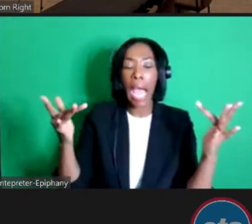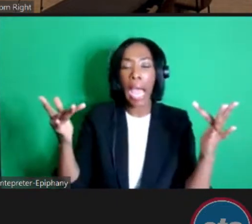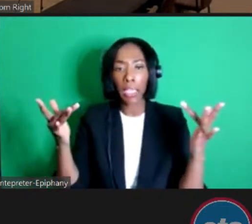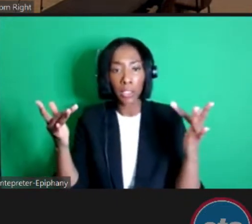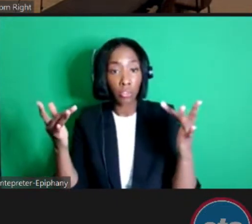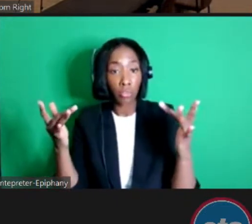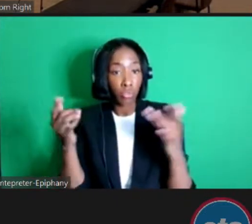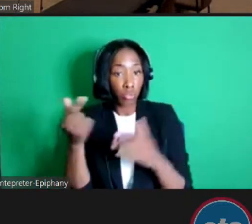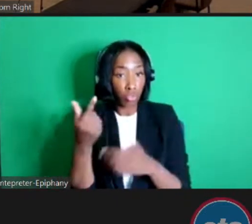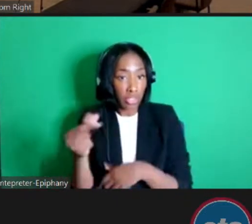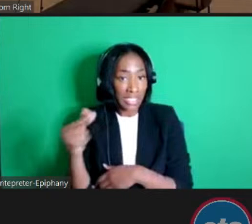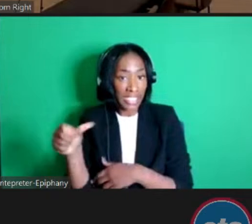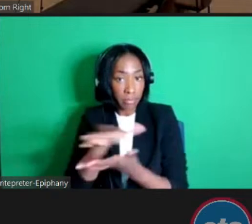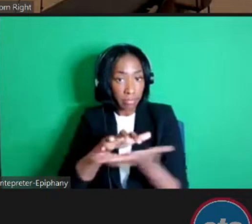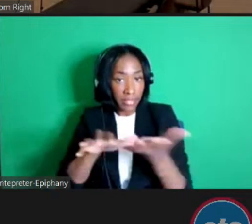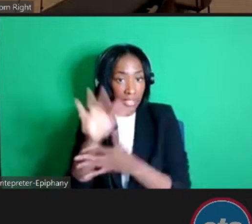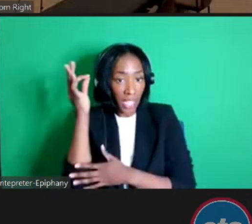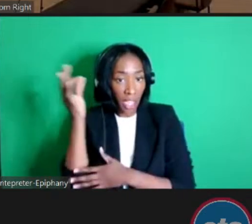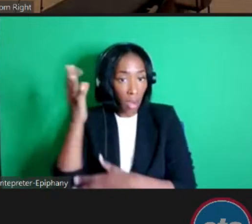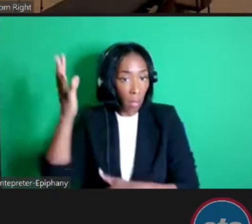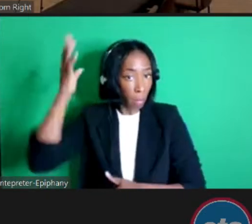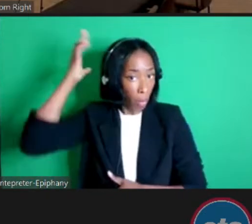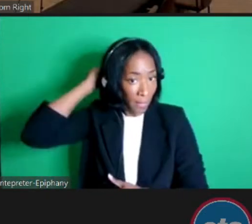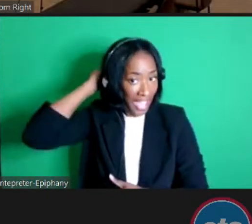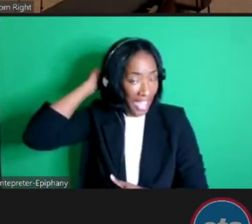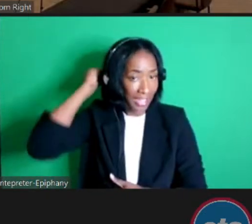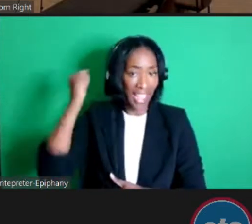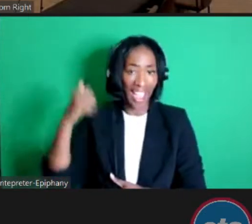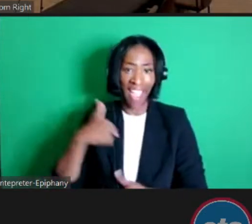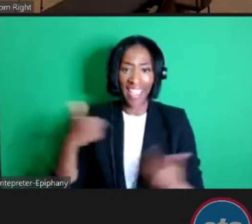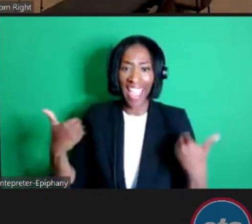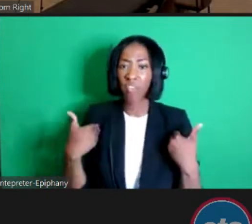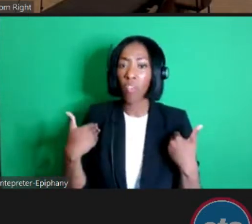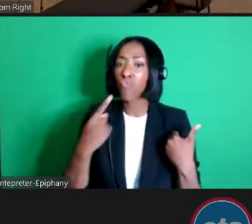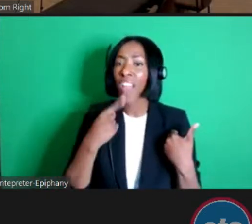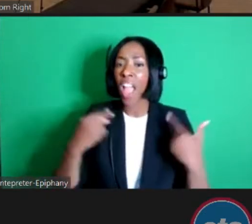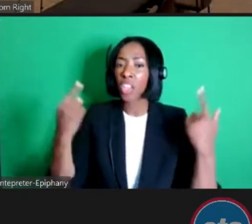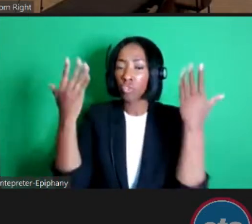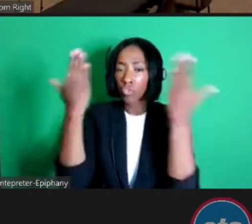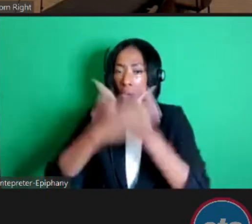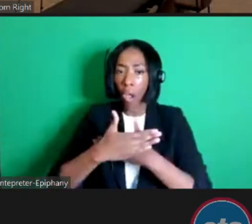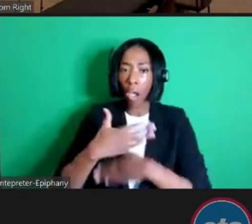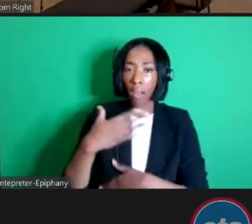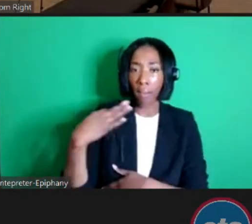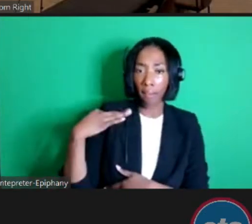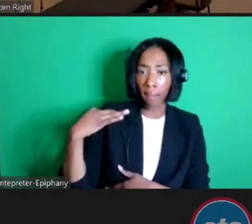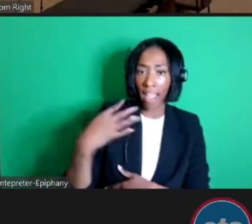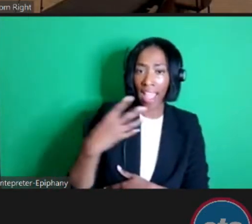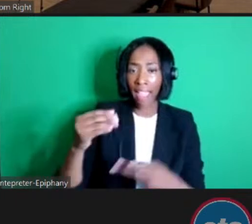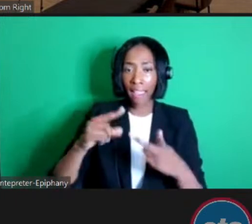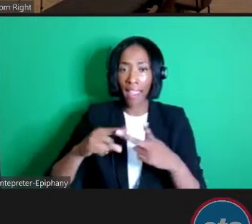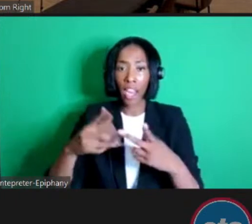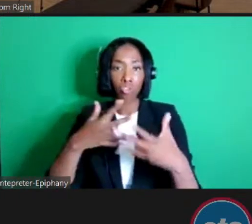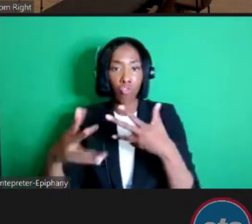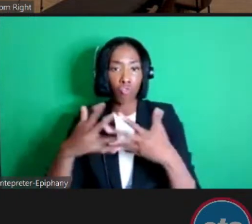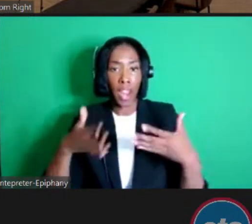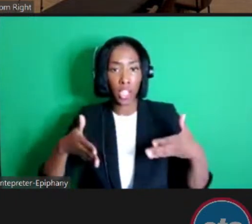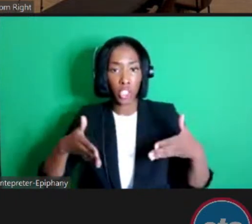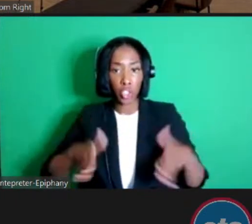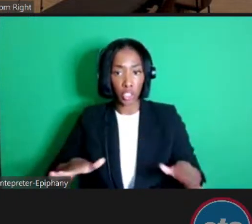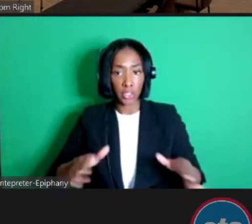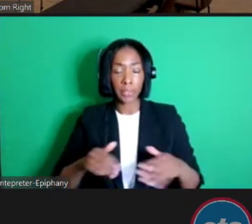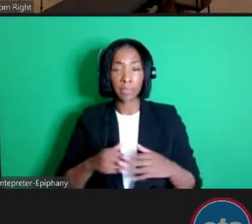back, and I'm wearing a maroonish colored top and a gray skirt.